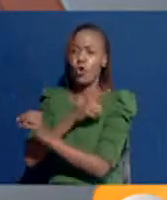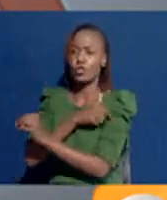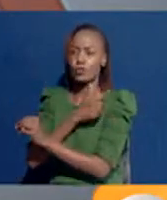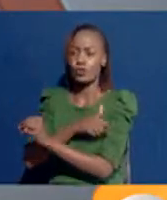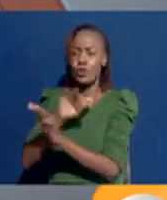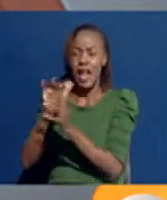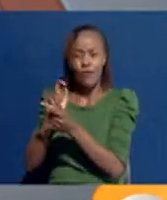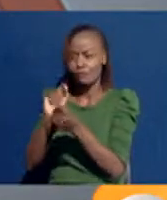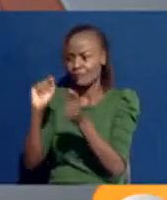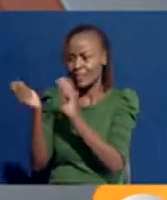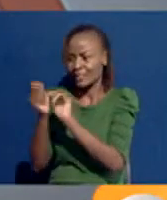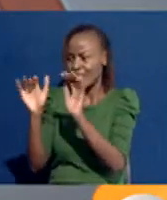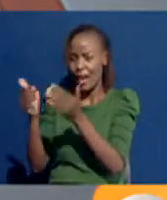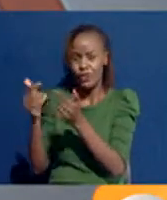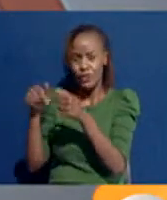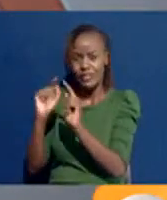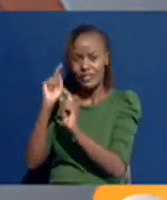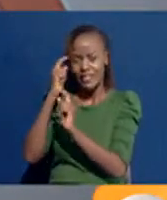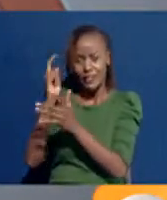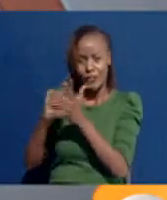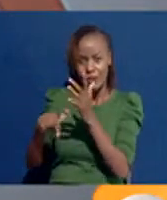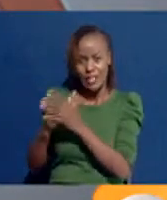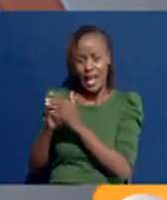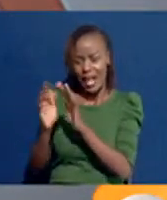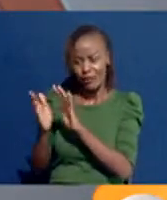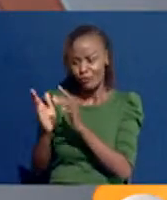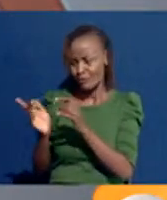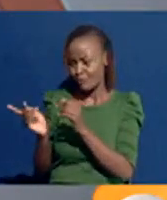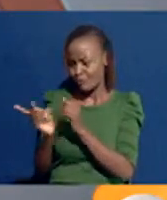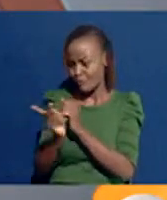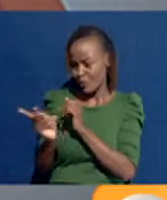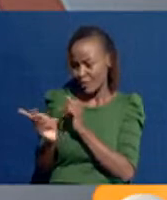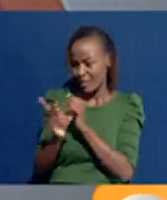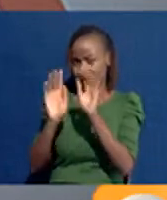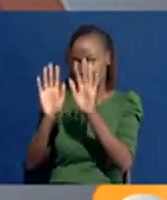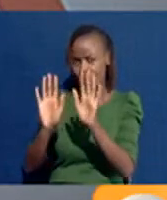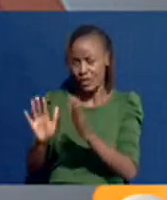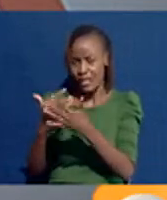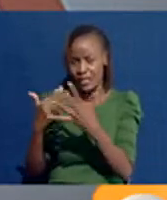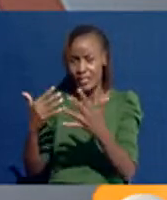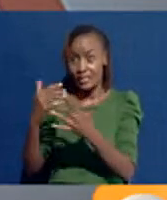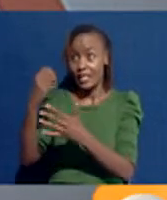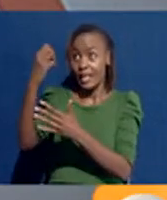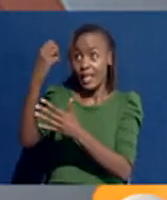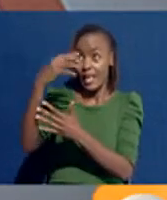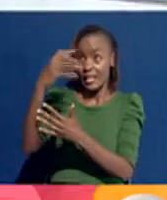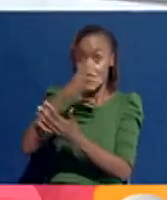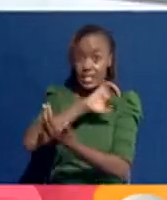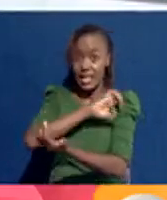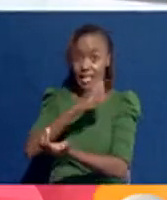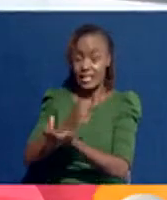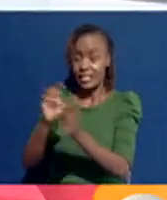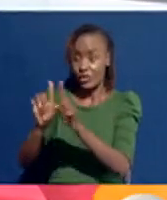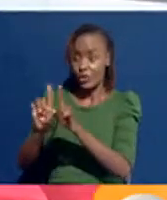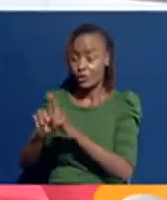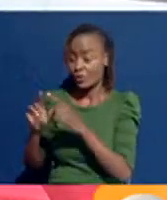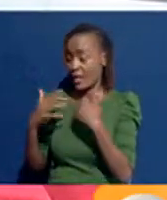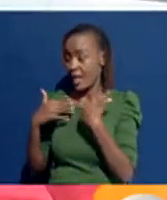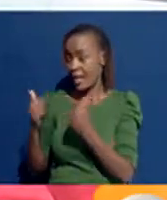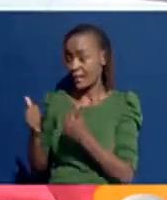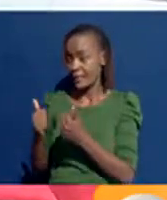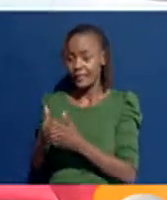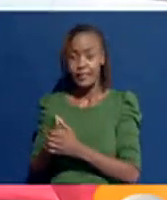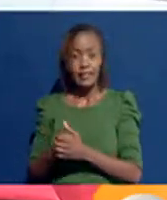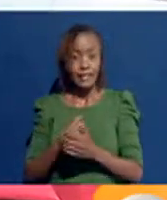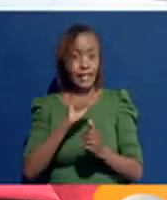fields and what you see as the nexus between two very key fields, that's energy and health. Yes, you are right, Yvonne. I've